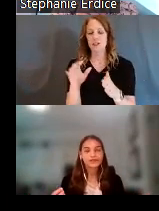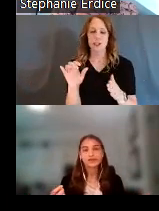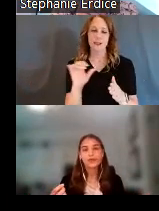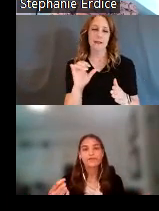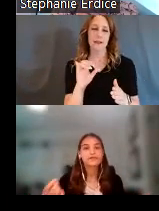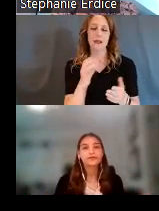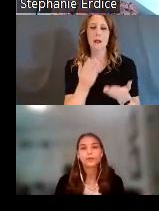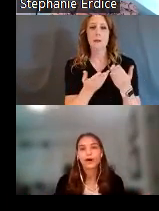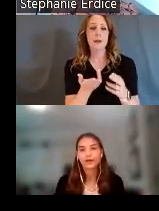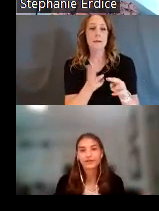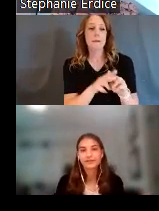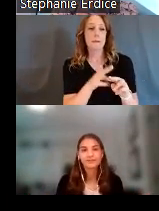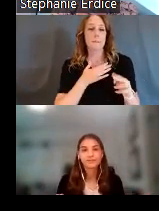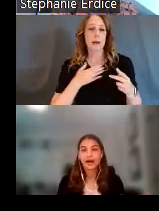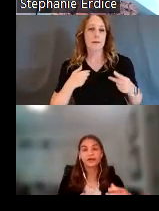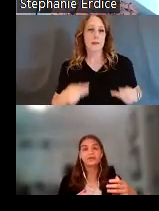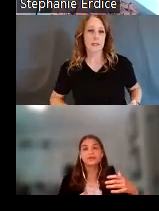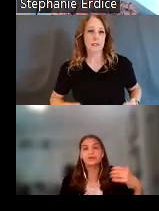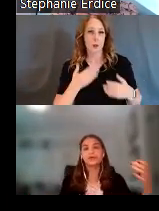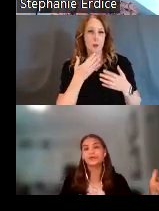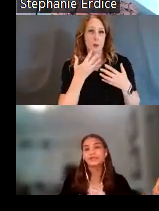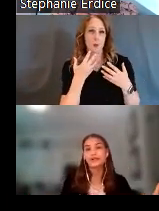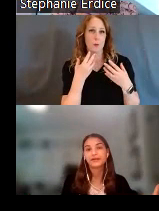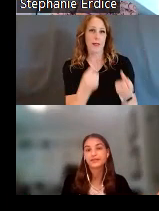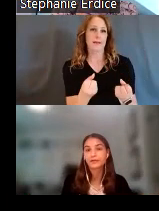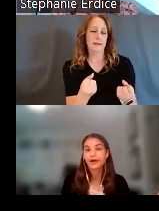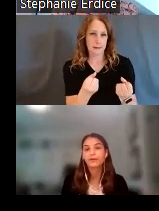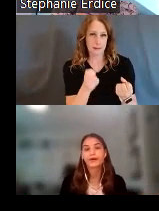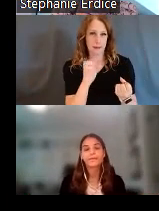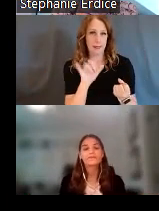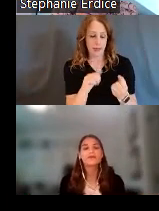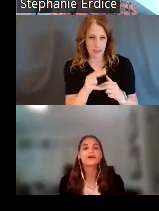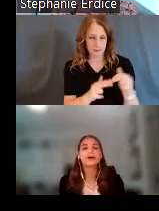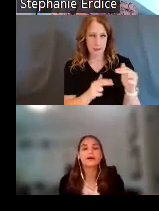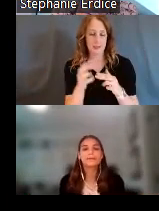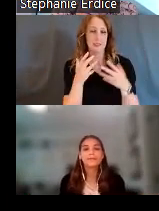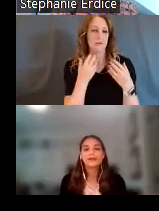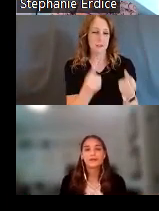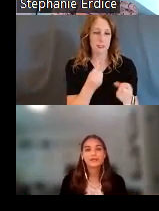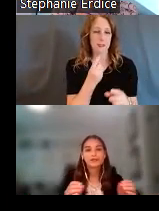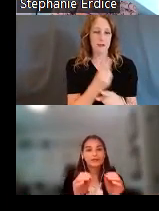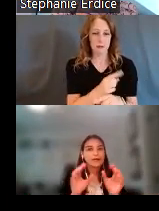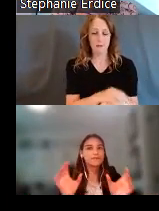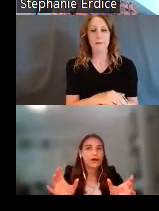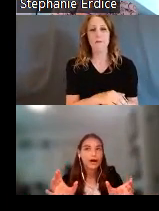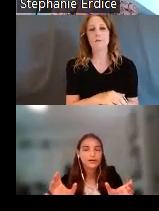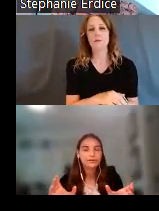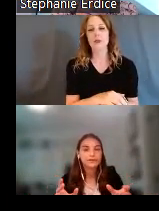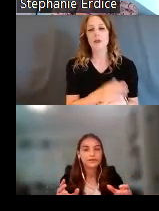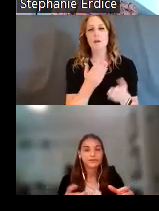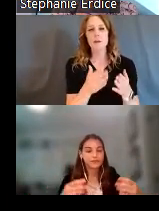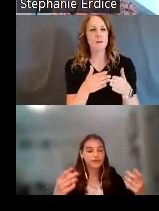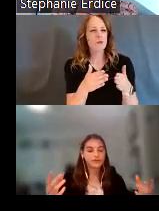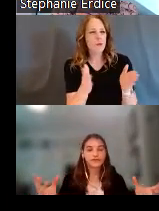you're increasing your physical wellness. That goes to building your resilience to burnout, right? So it's still kind of